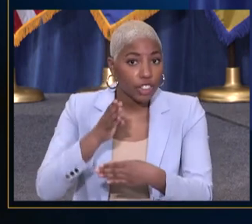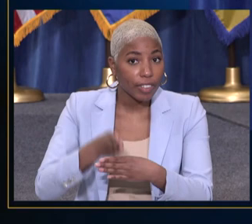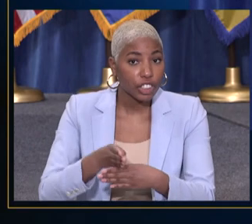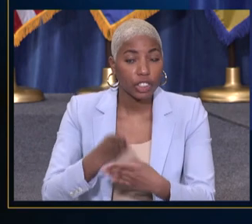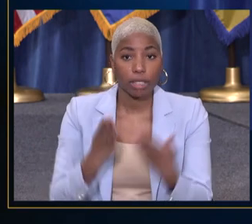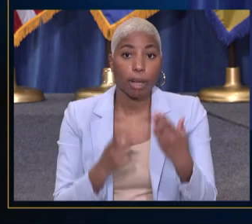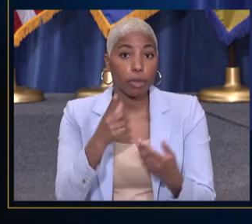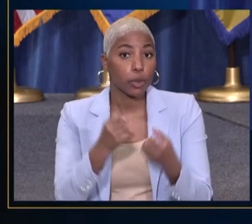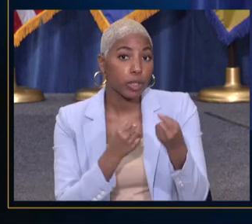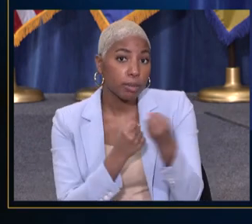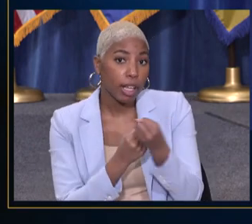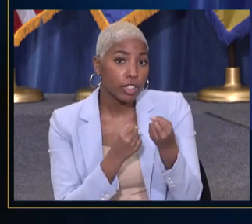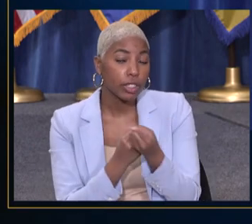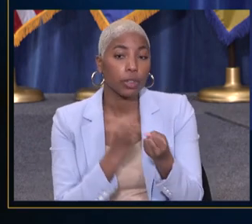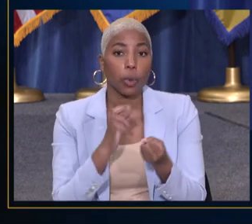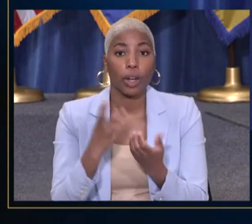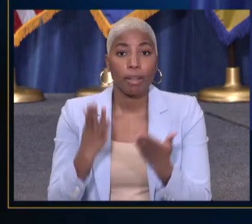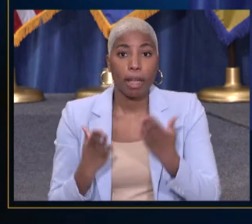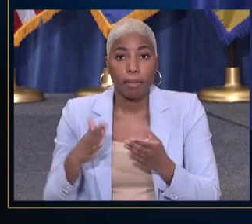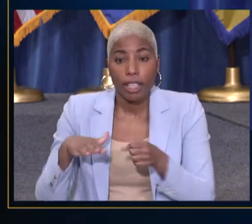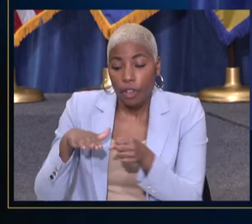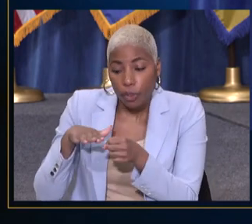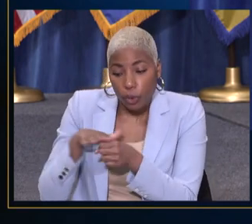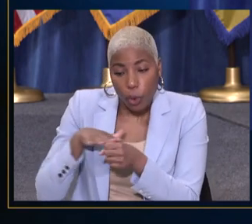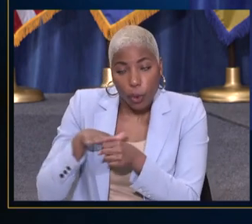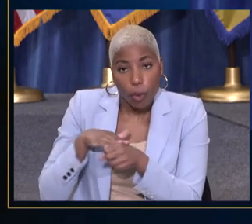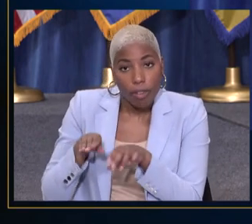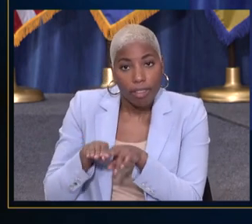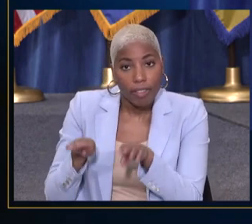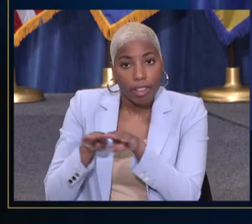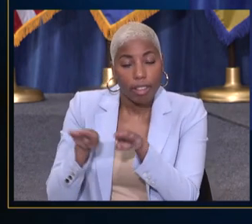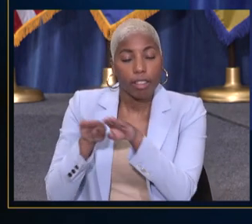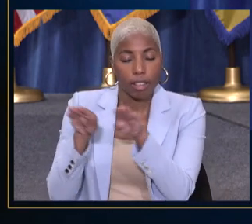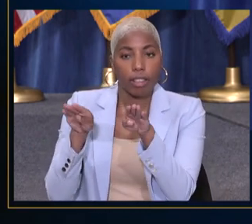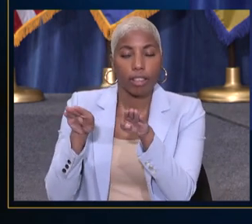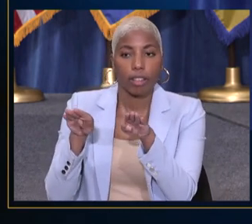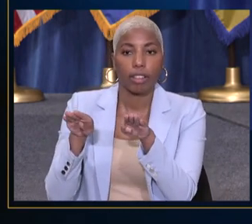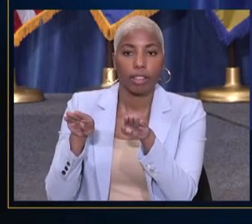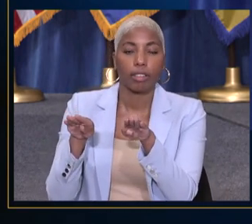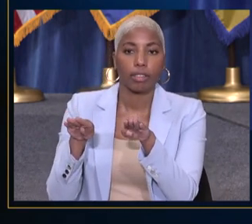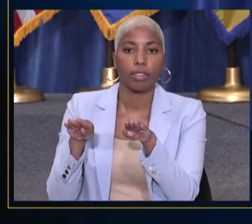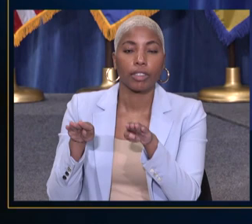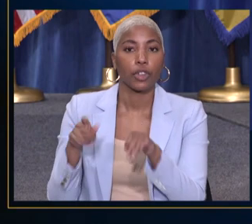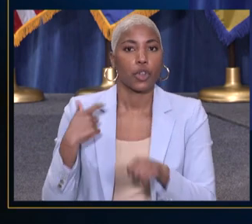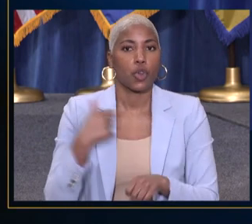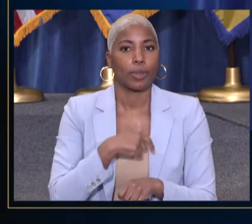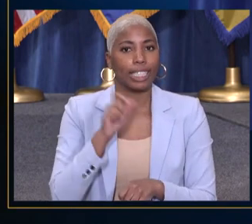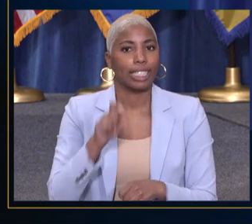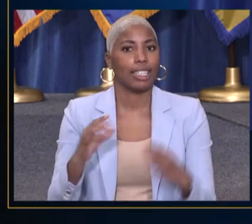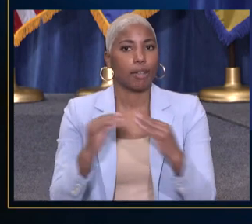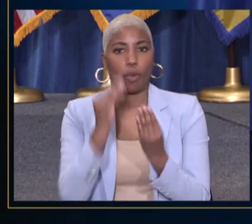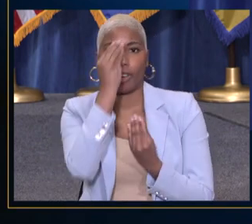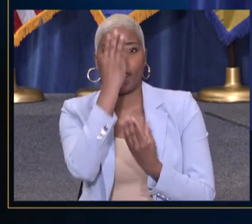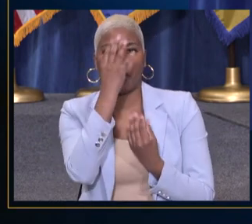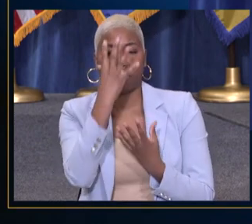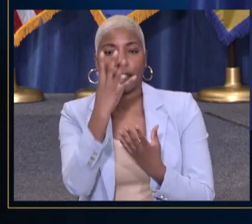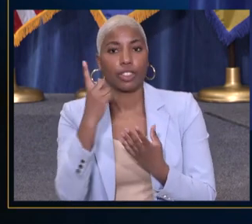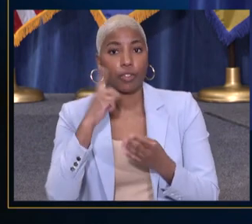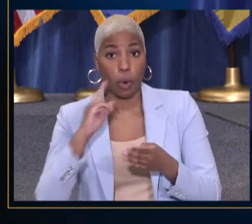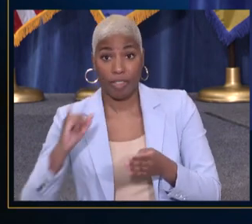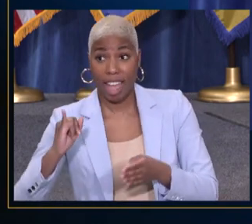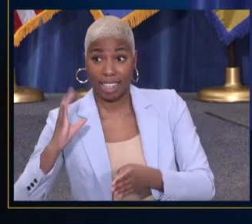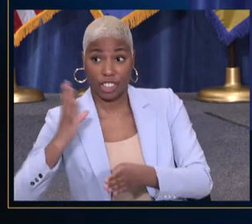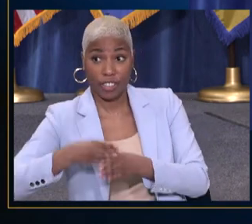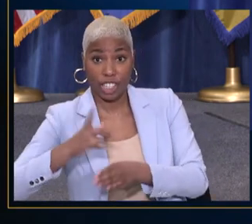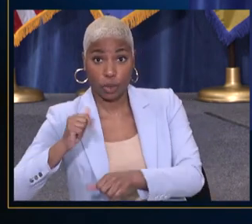they may be at a small scale and a local level. Just providing us the information on the intervention, the data that